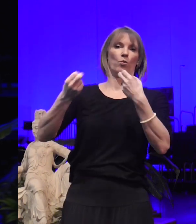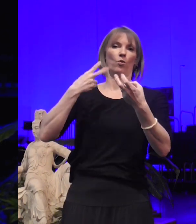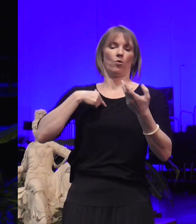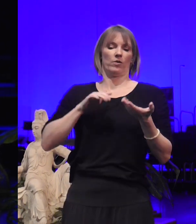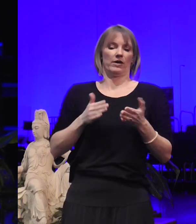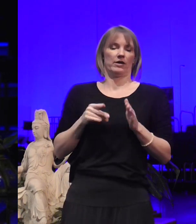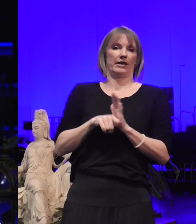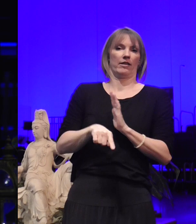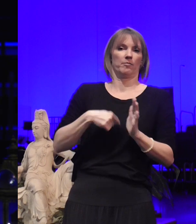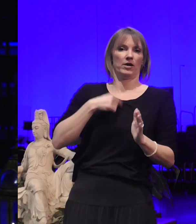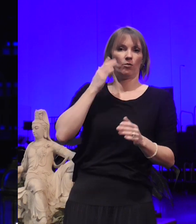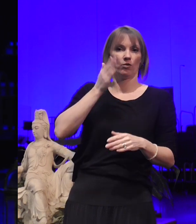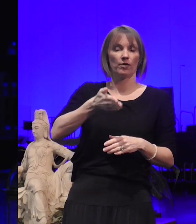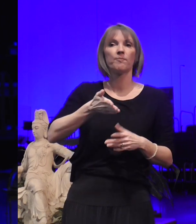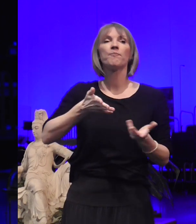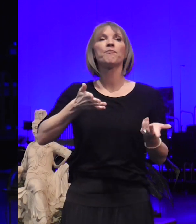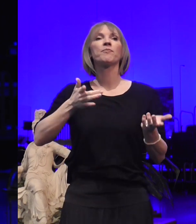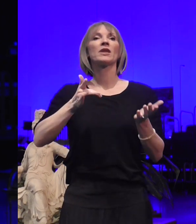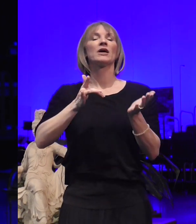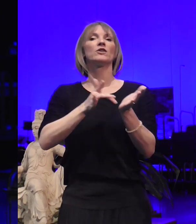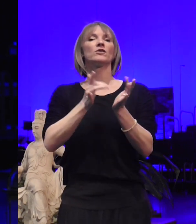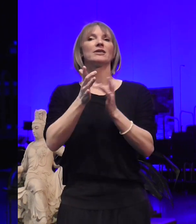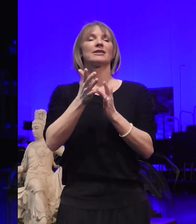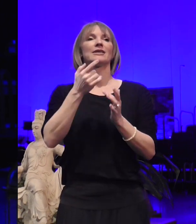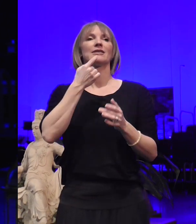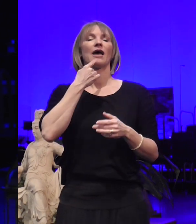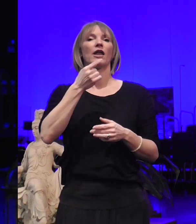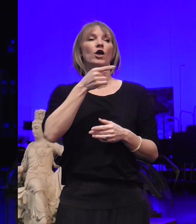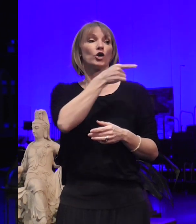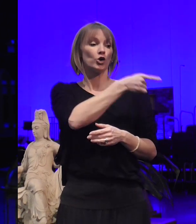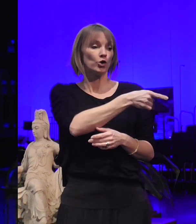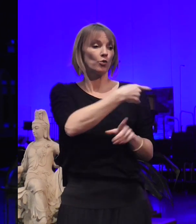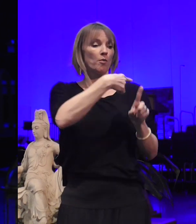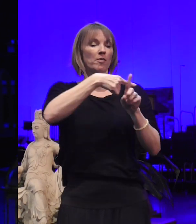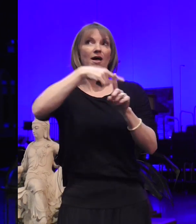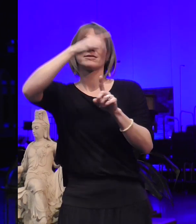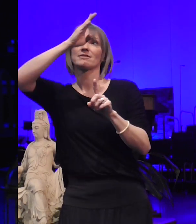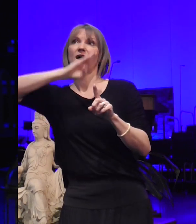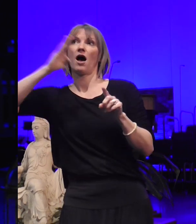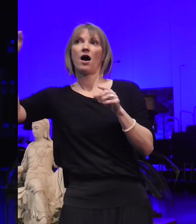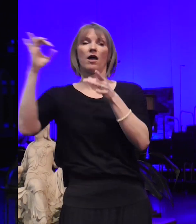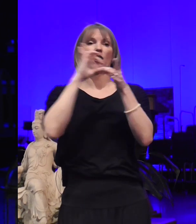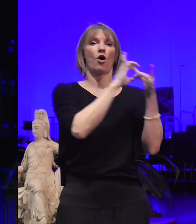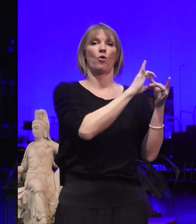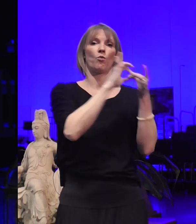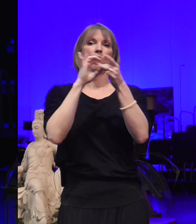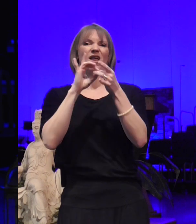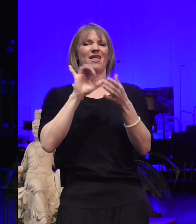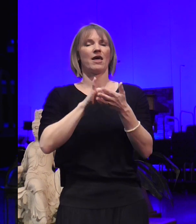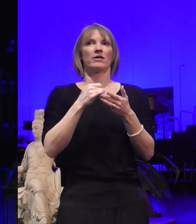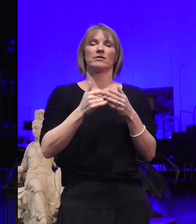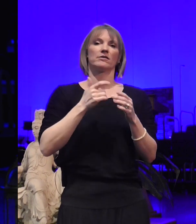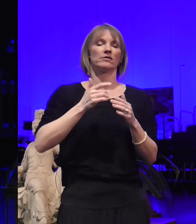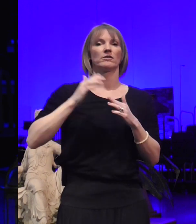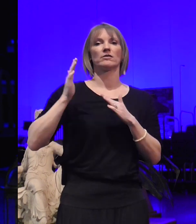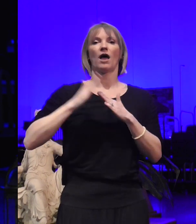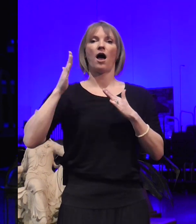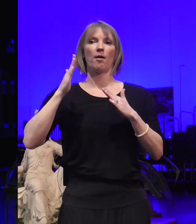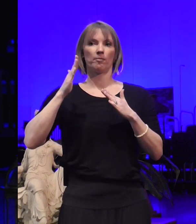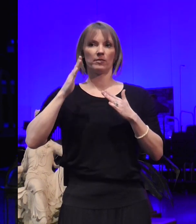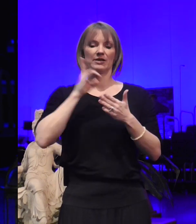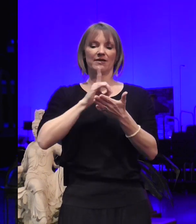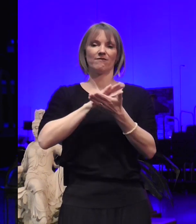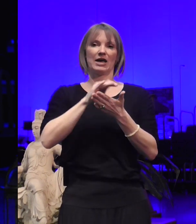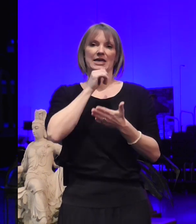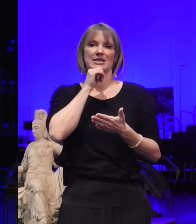Thomas, such as, "You and God are one." That's the greatest divine secret that there is. Not that you are